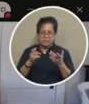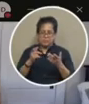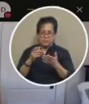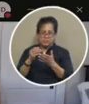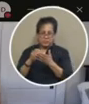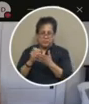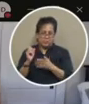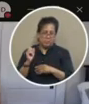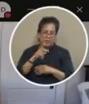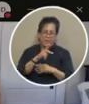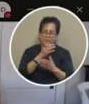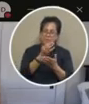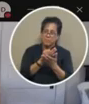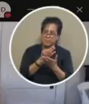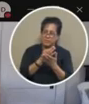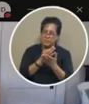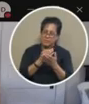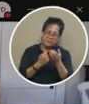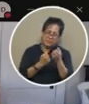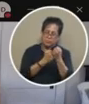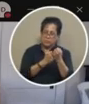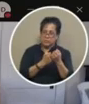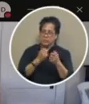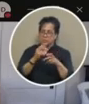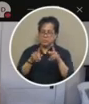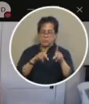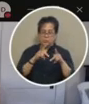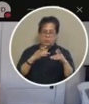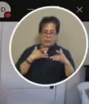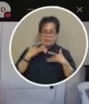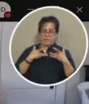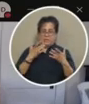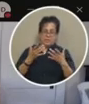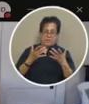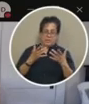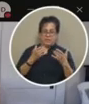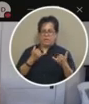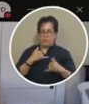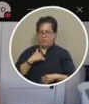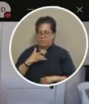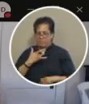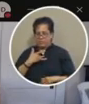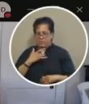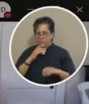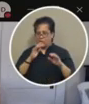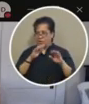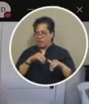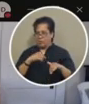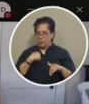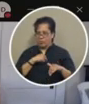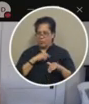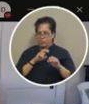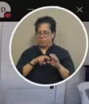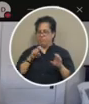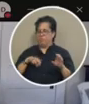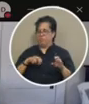get funded? Because people were very excited about this, and now I feel like we flip-flopped on it.